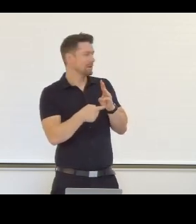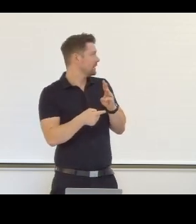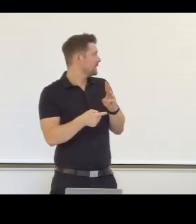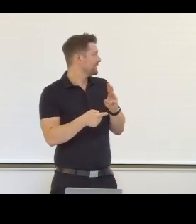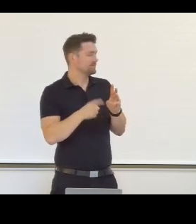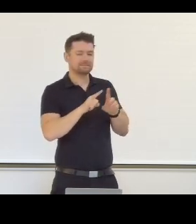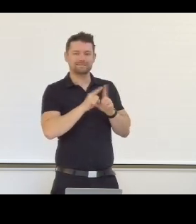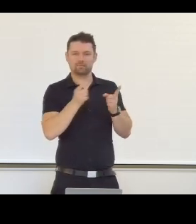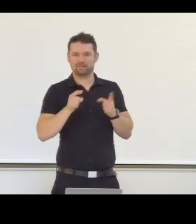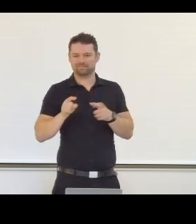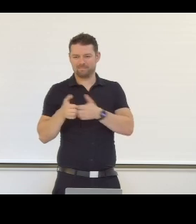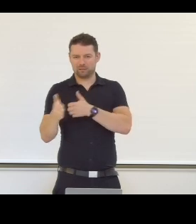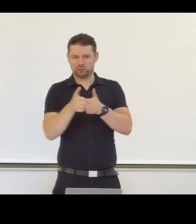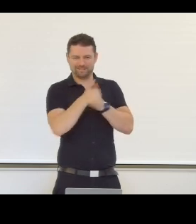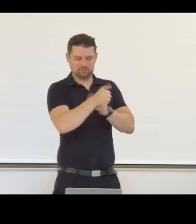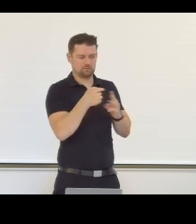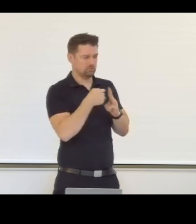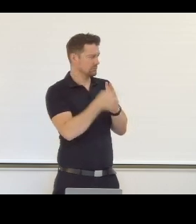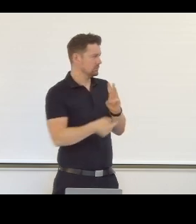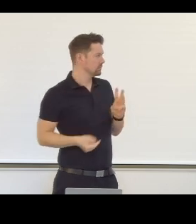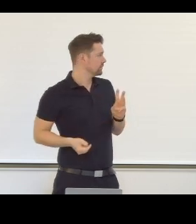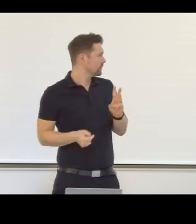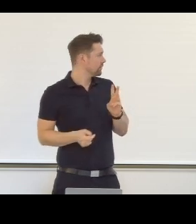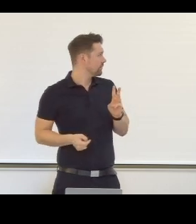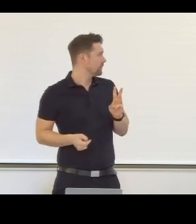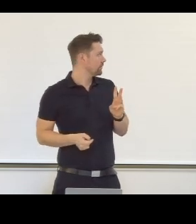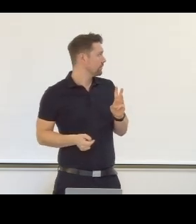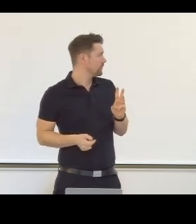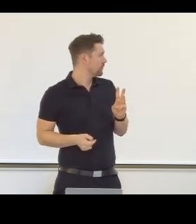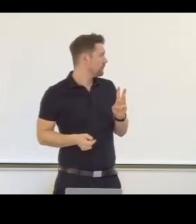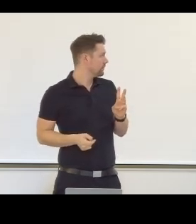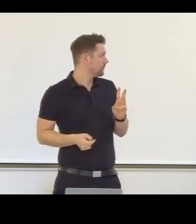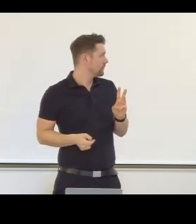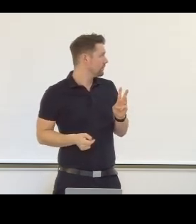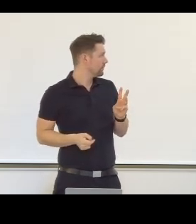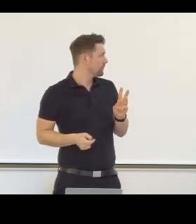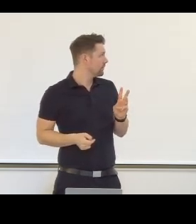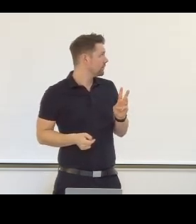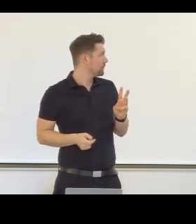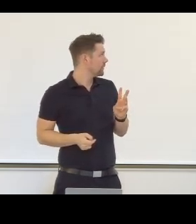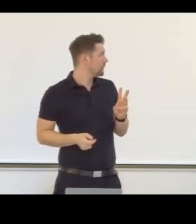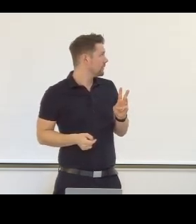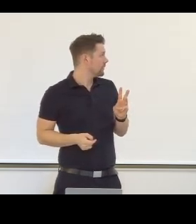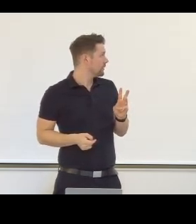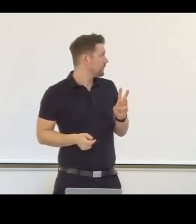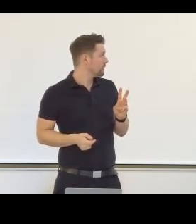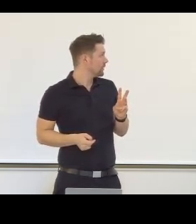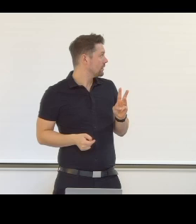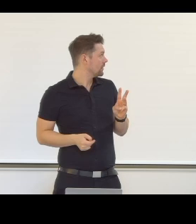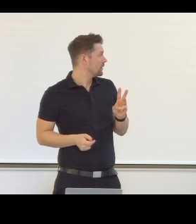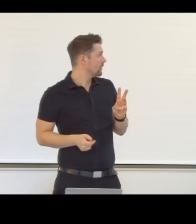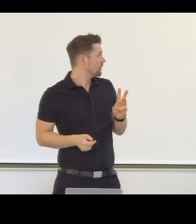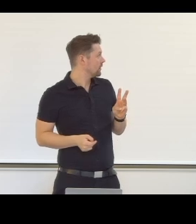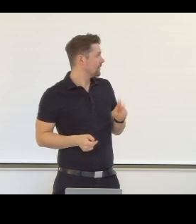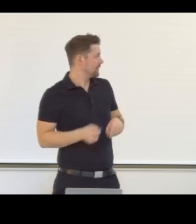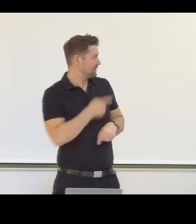our different agencies. And yeah, I'm sure that you noticed that Vanue is holding his country's flag